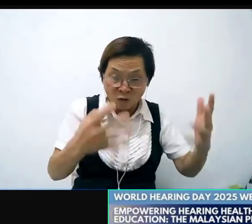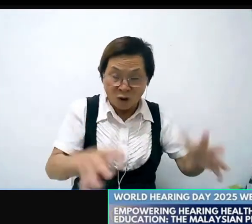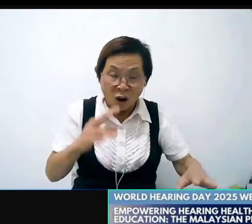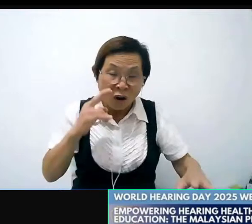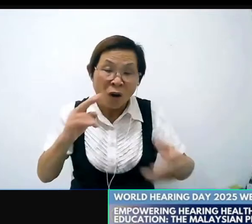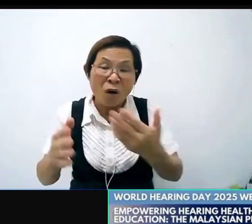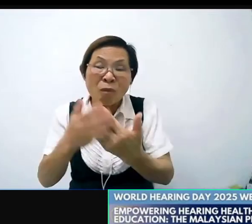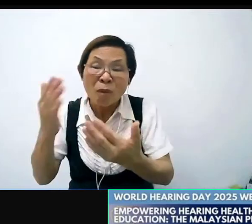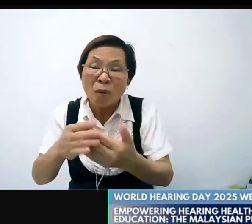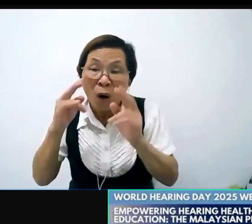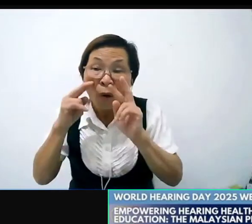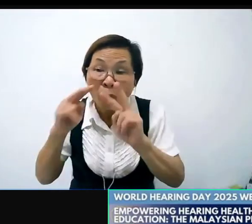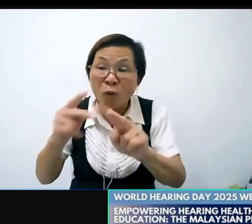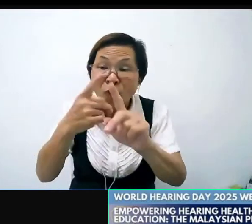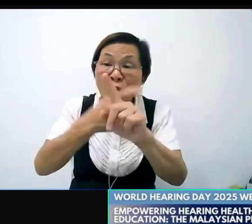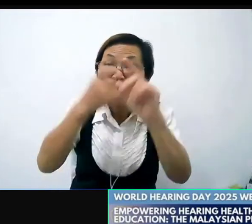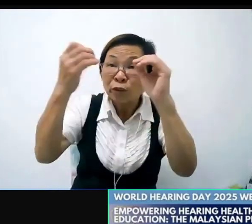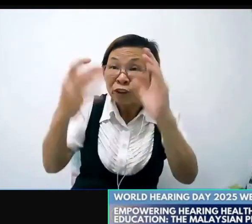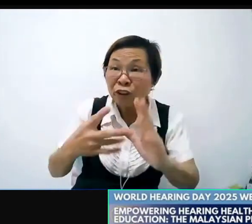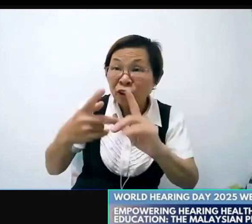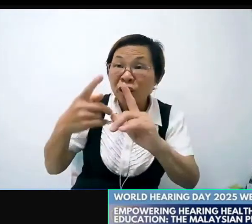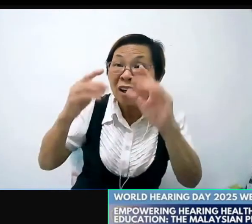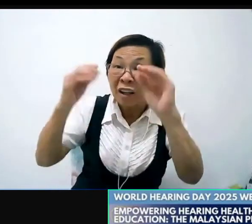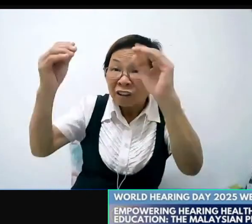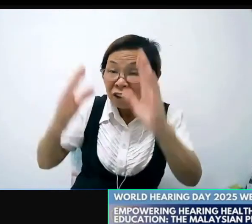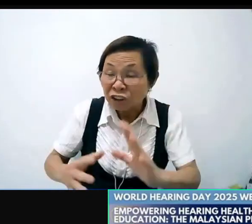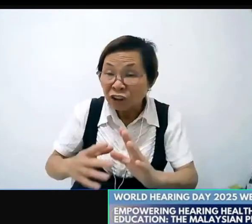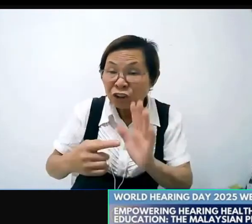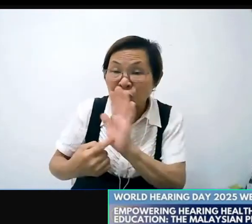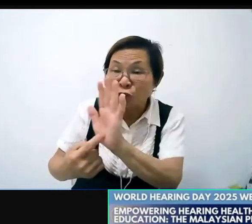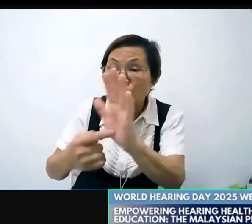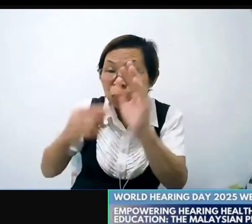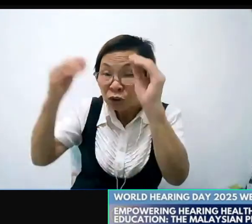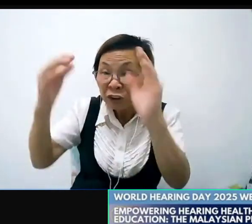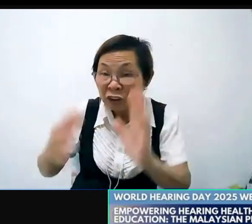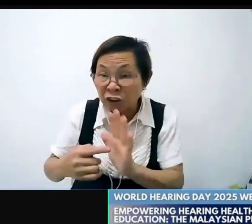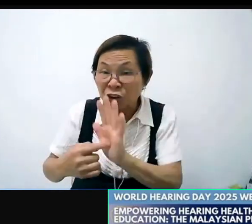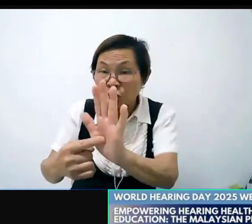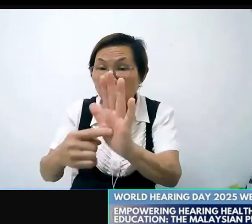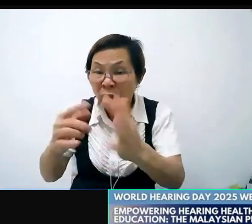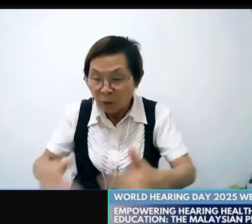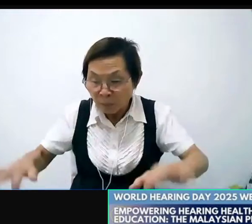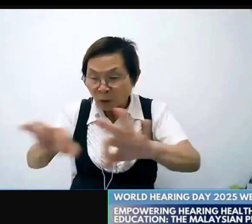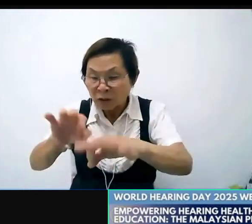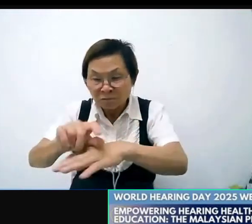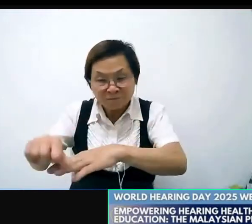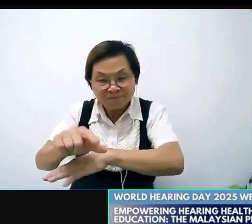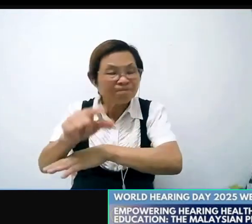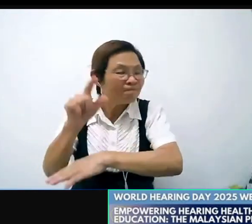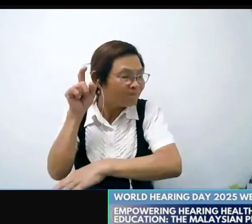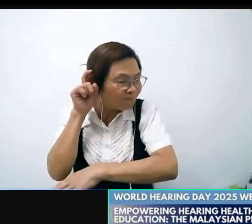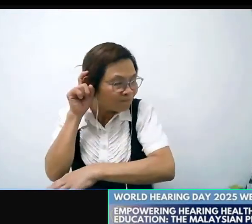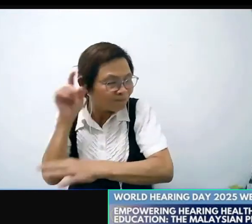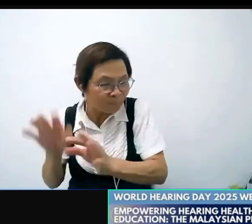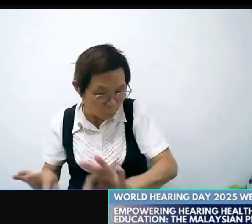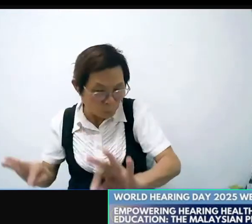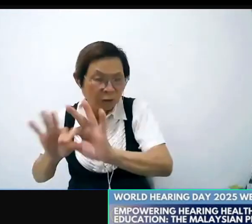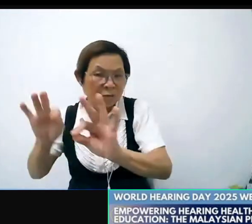from the teachers, and it shows that the importance of wearing hearing devices. Okay, and the second